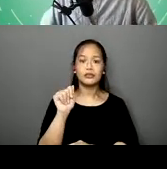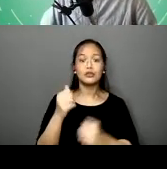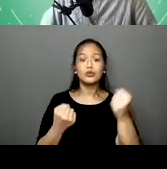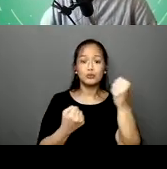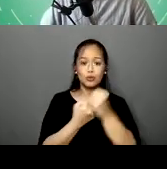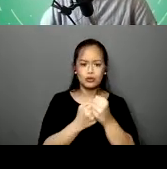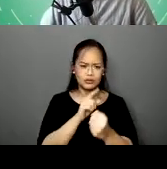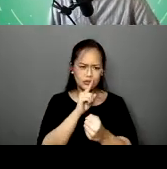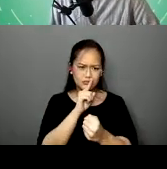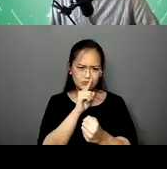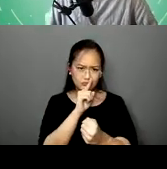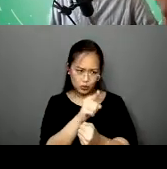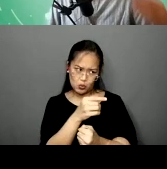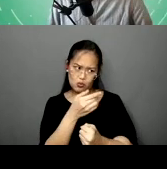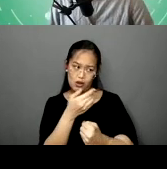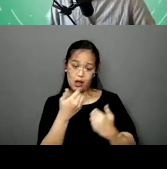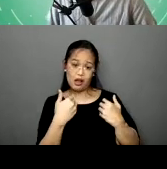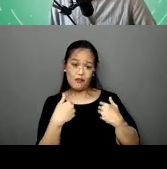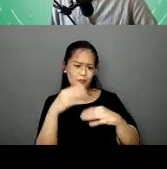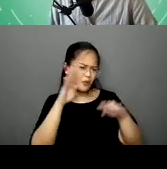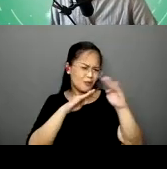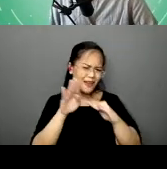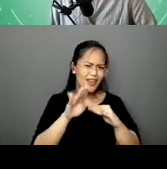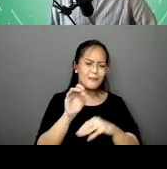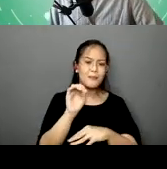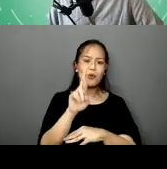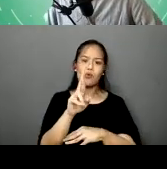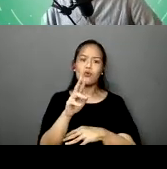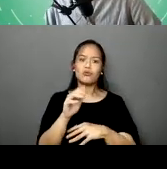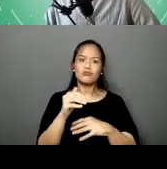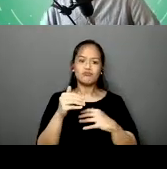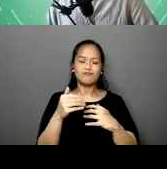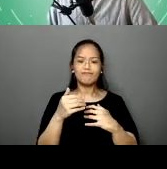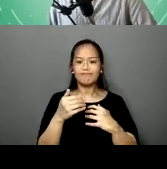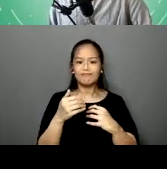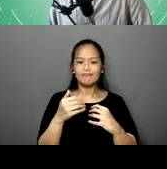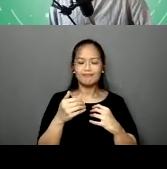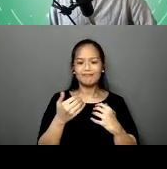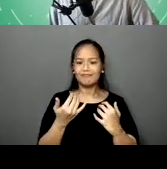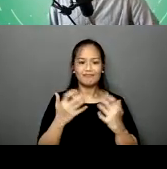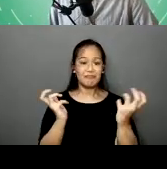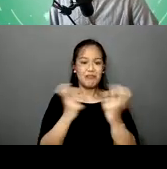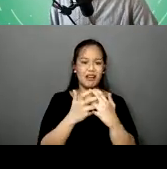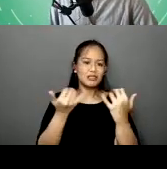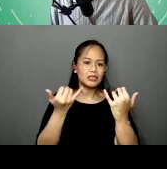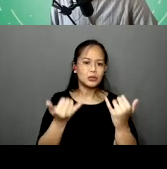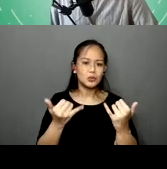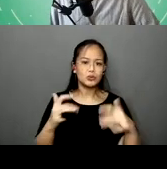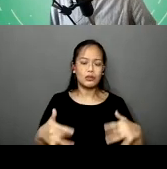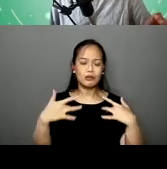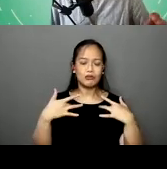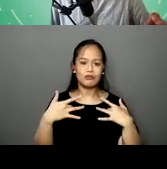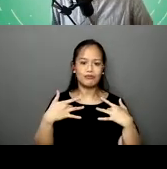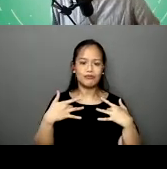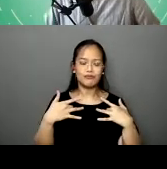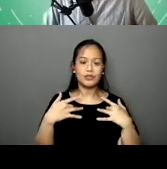something is wrong, that there is a problem with the current way we're living. And that data is primarily gained through transparency.